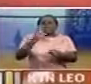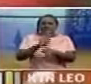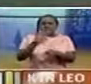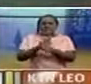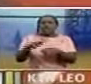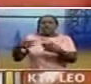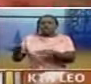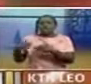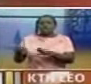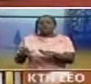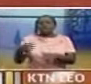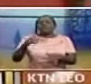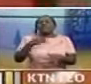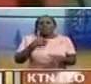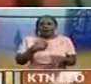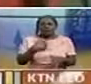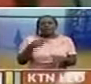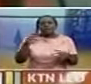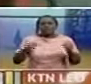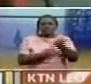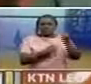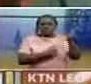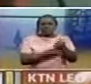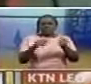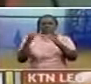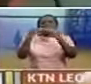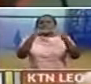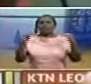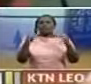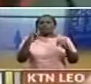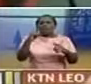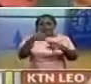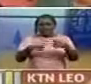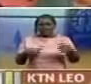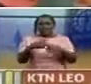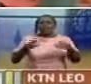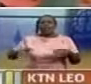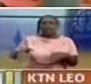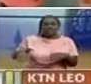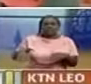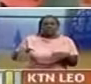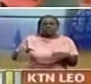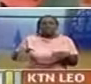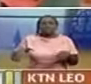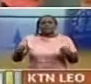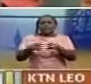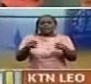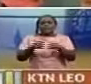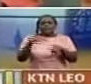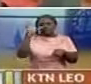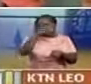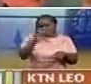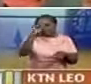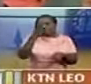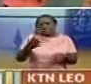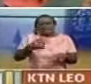and like African, I'm very happy. It's just the fans, you know, it's unbelievable, because when you have a lot of fans on the back of you, you know, it's always amazing, and I'm very